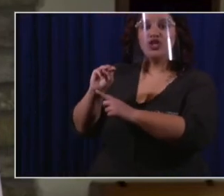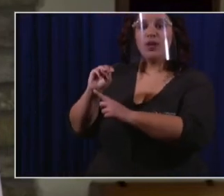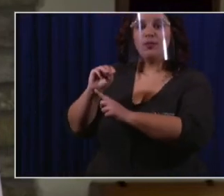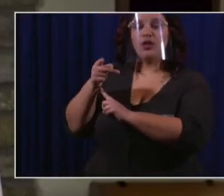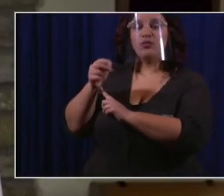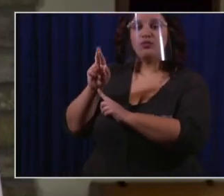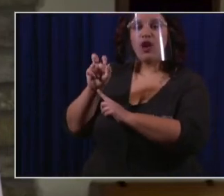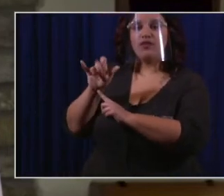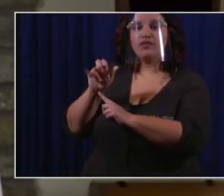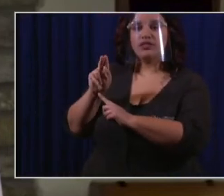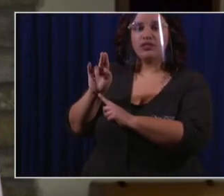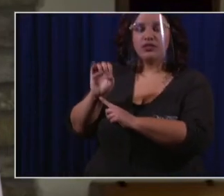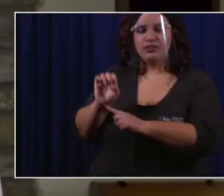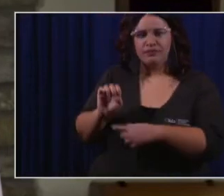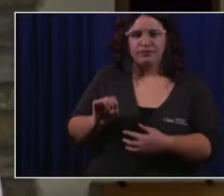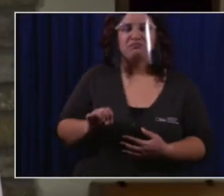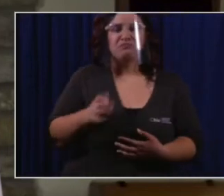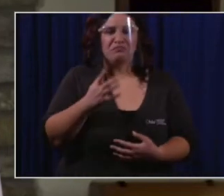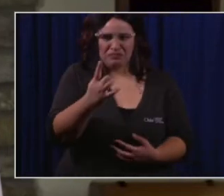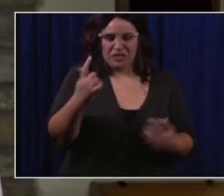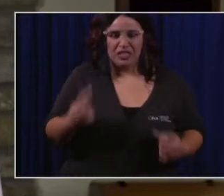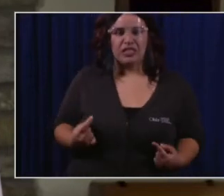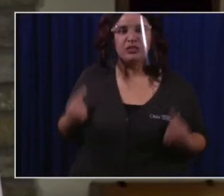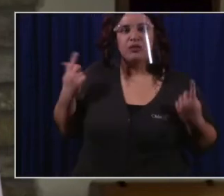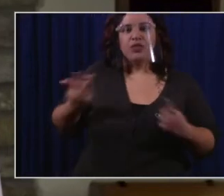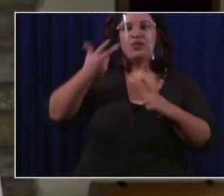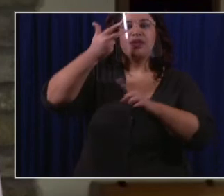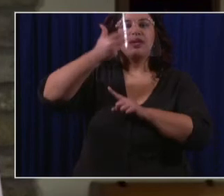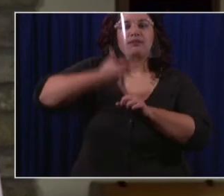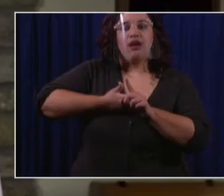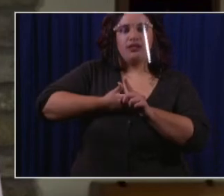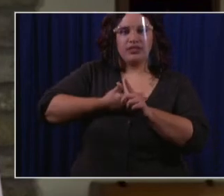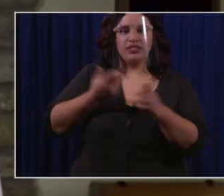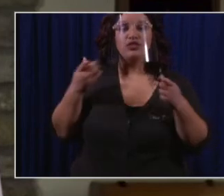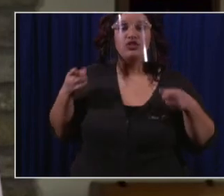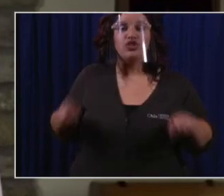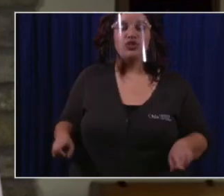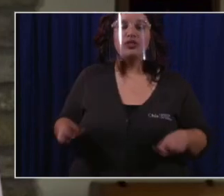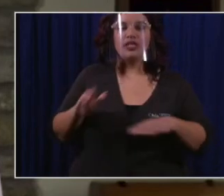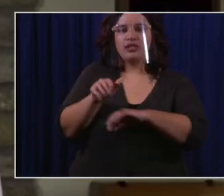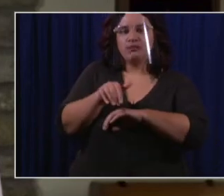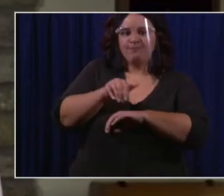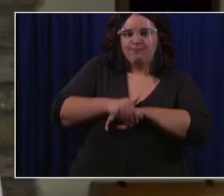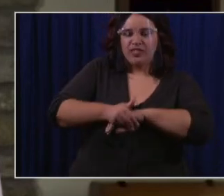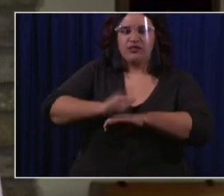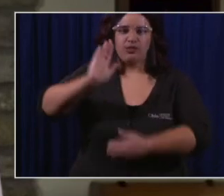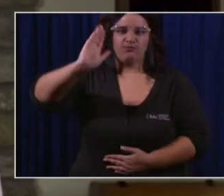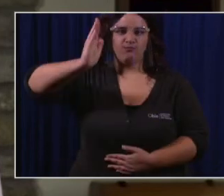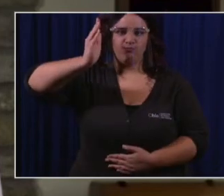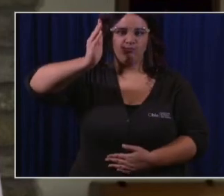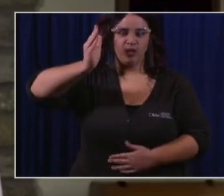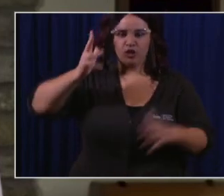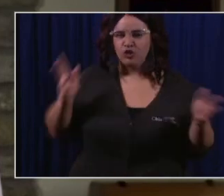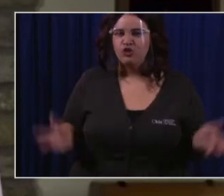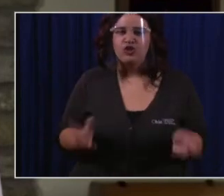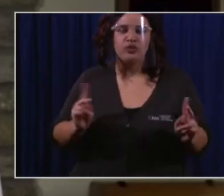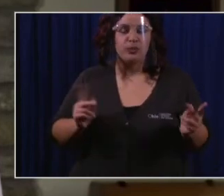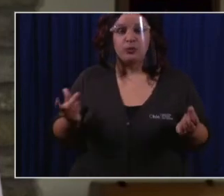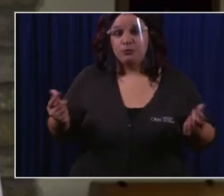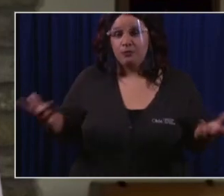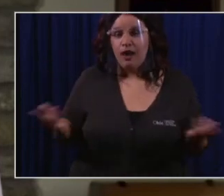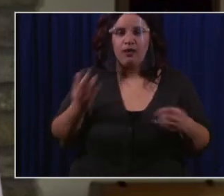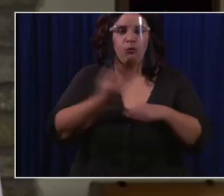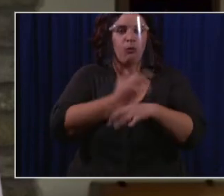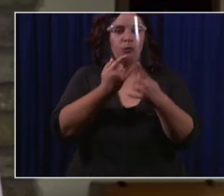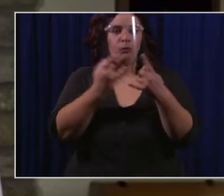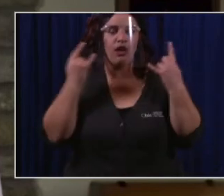day since you held your special televised address to Ohioans to urge them to wear masks and to practice social distancing. And